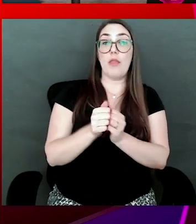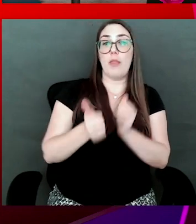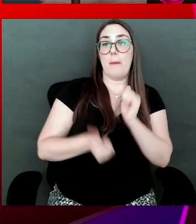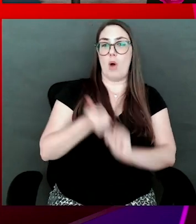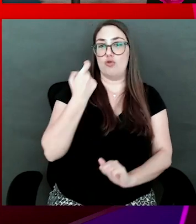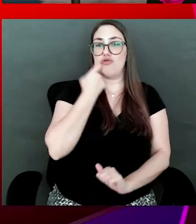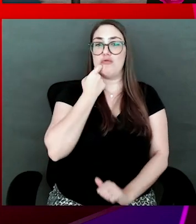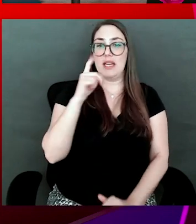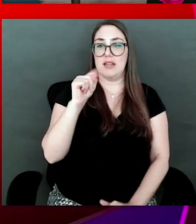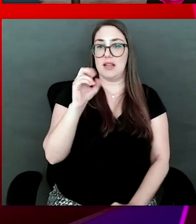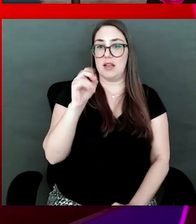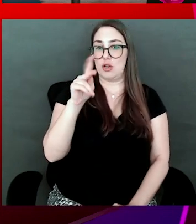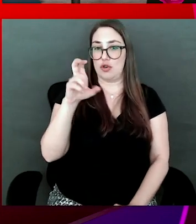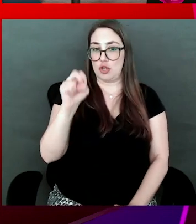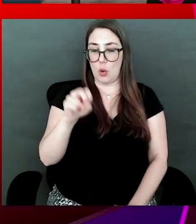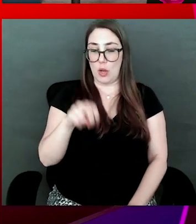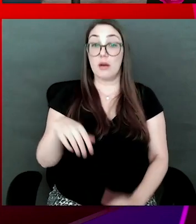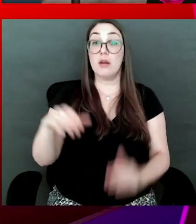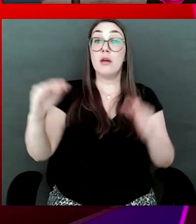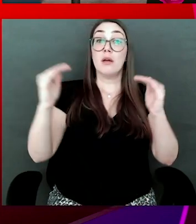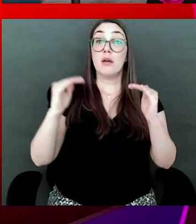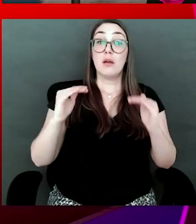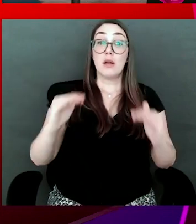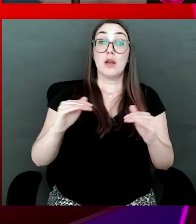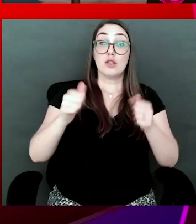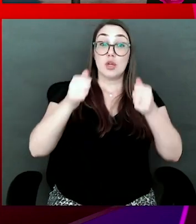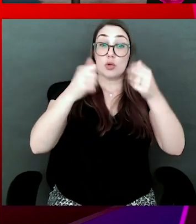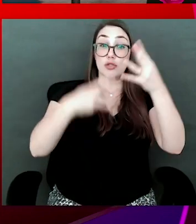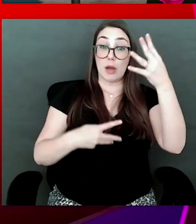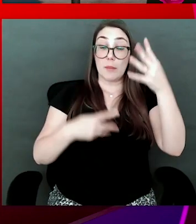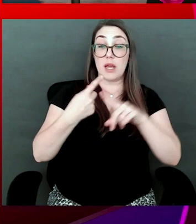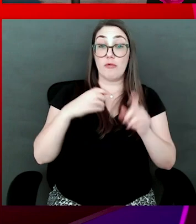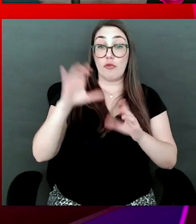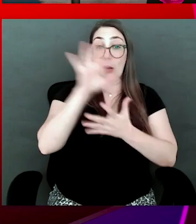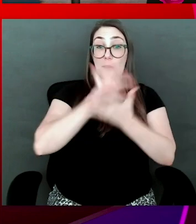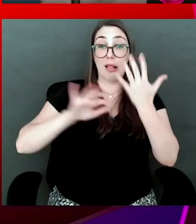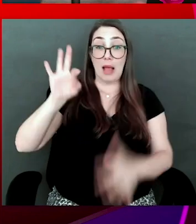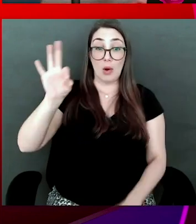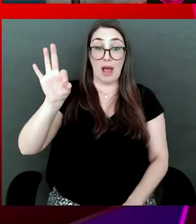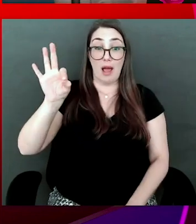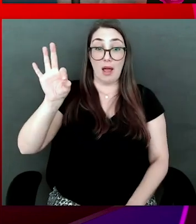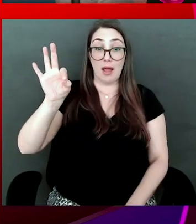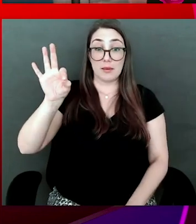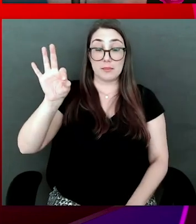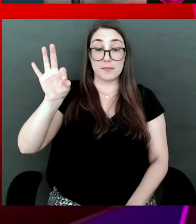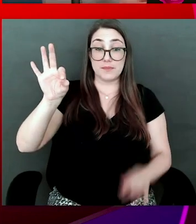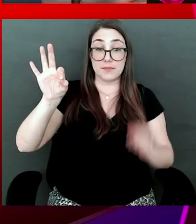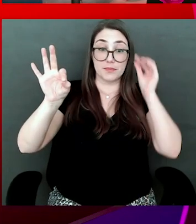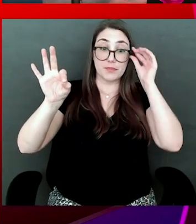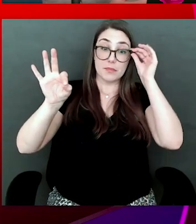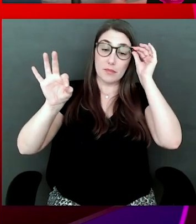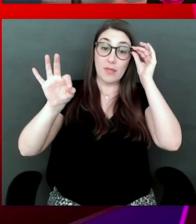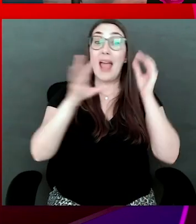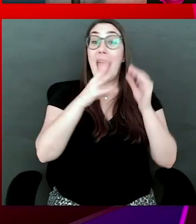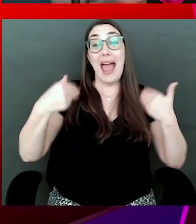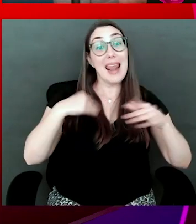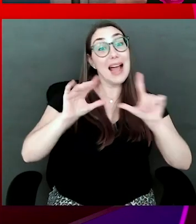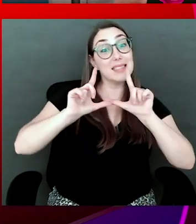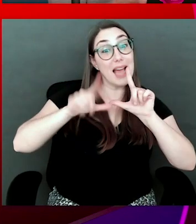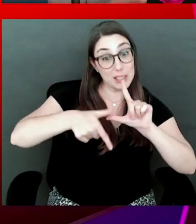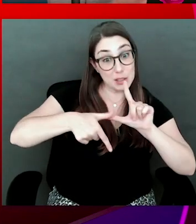We'll just go and grab that from Cloud9. And this has an expiration time, so you need to actually